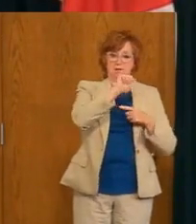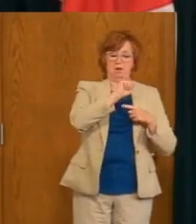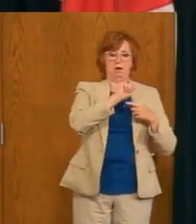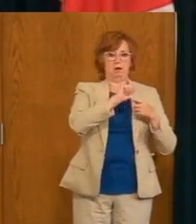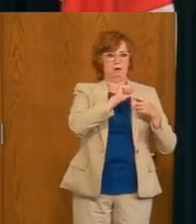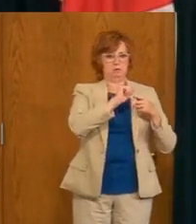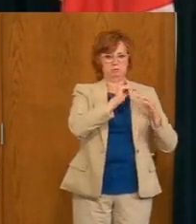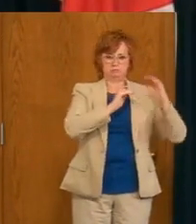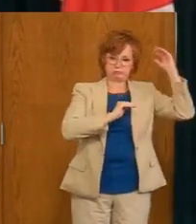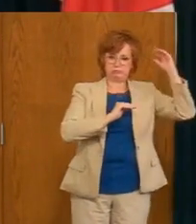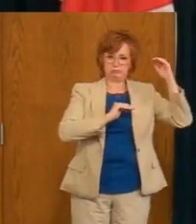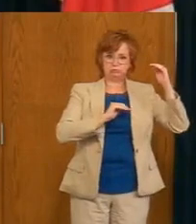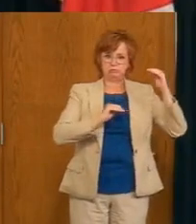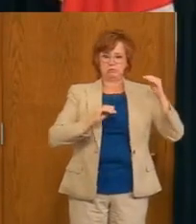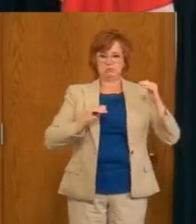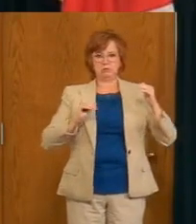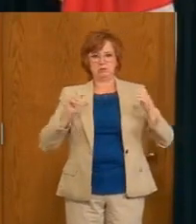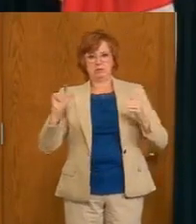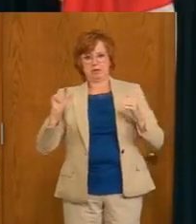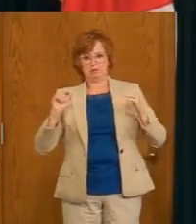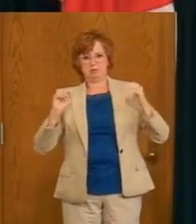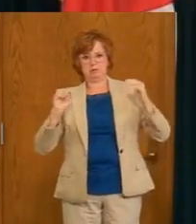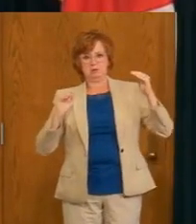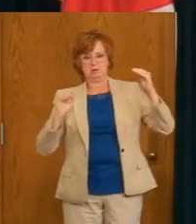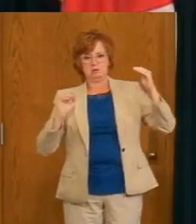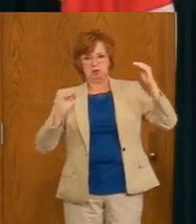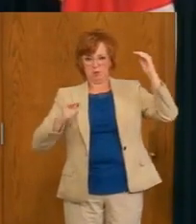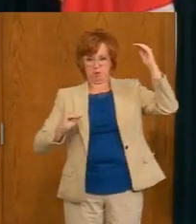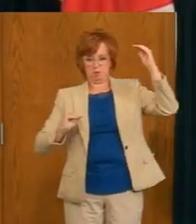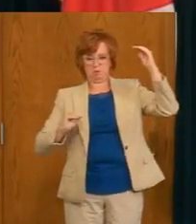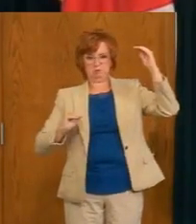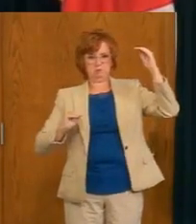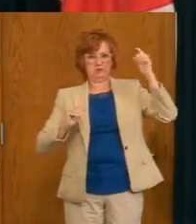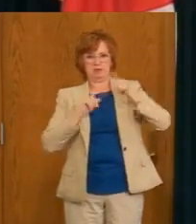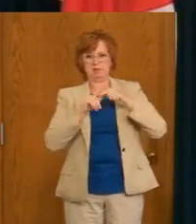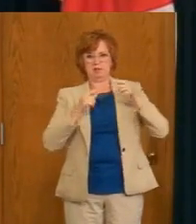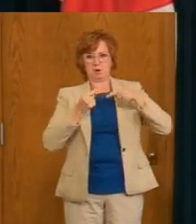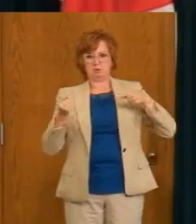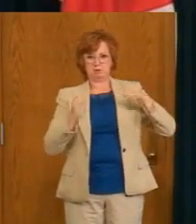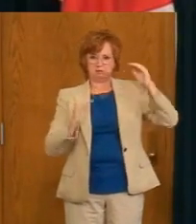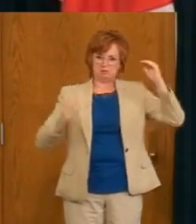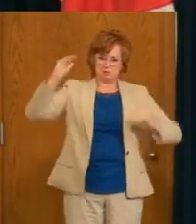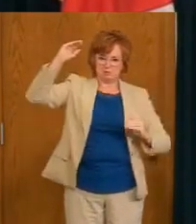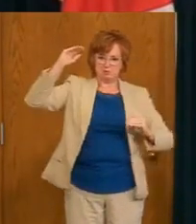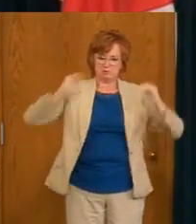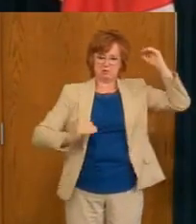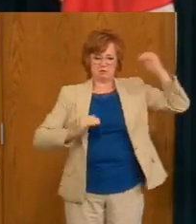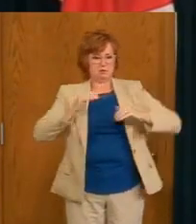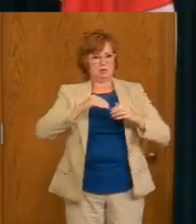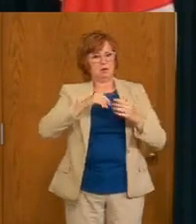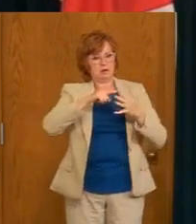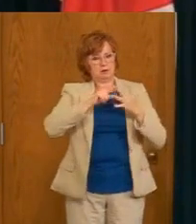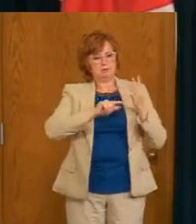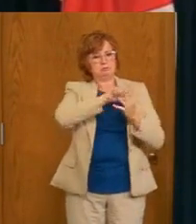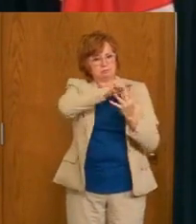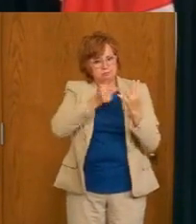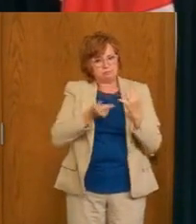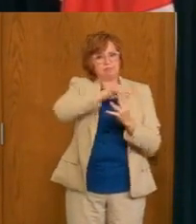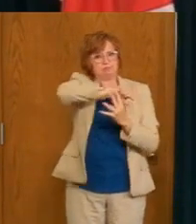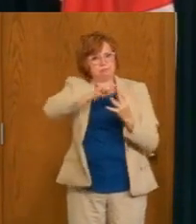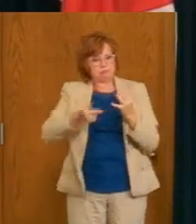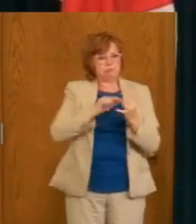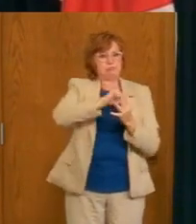the gamma strain as well. So there's three variants, and some clusters may have two or three, because if